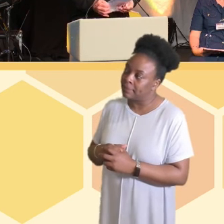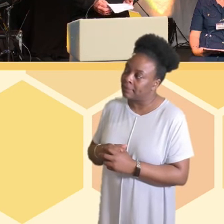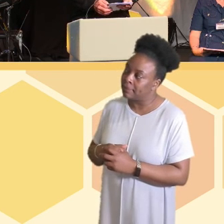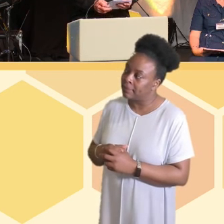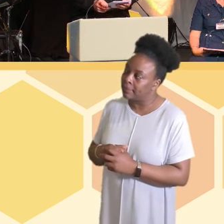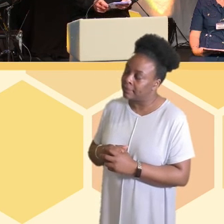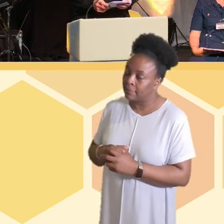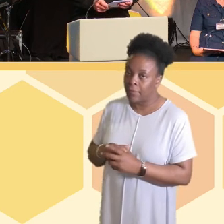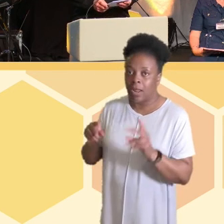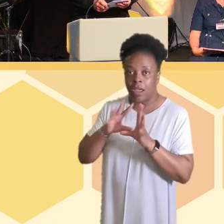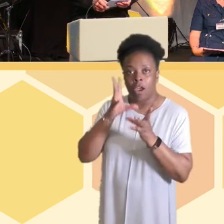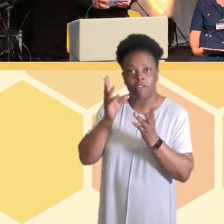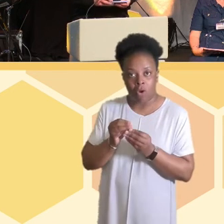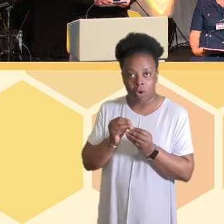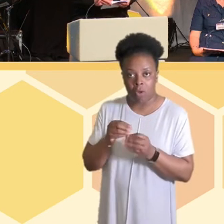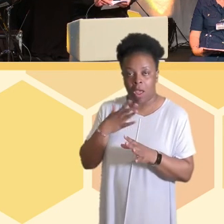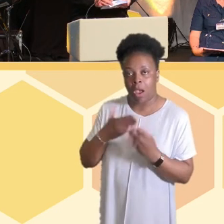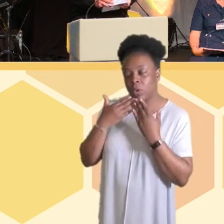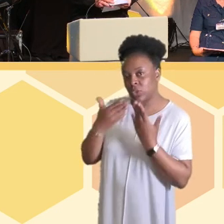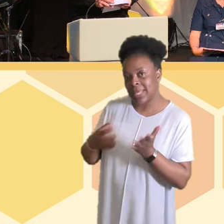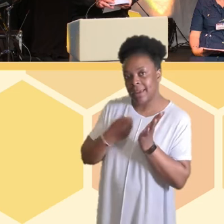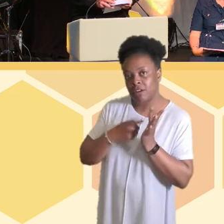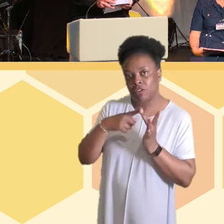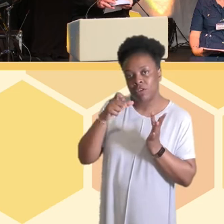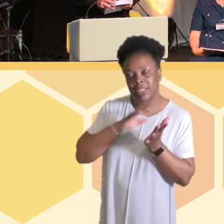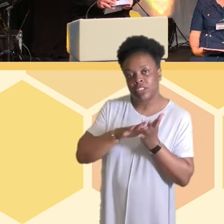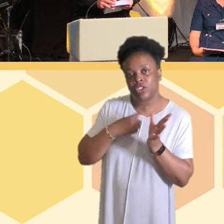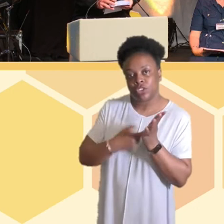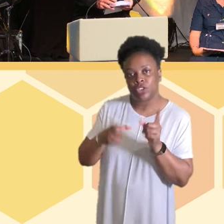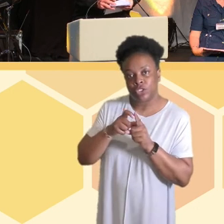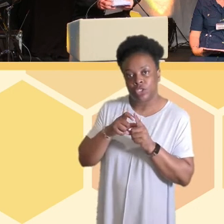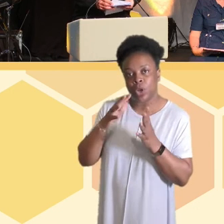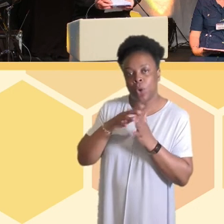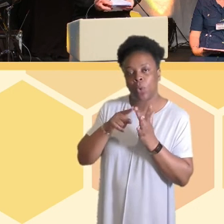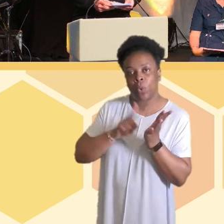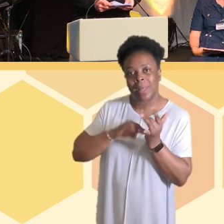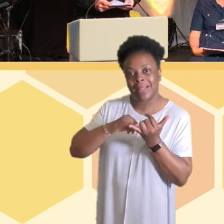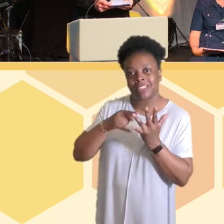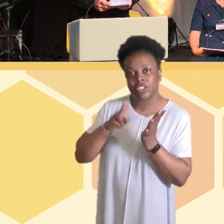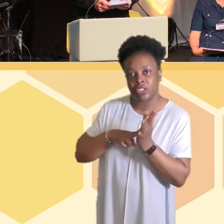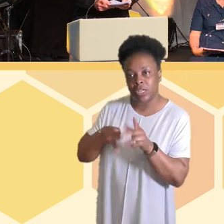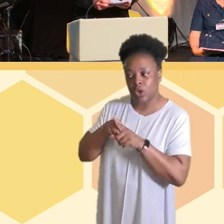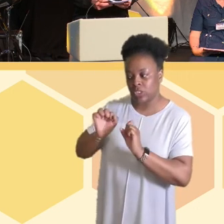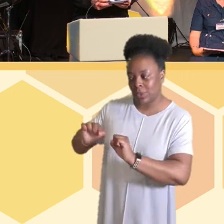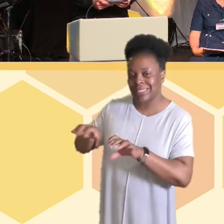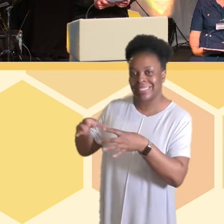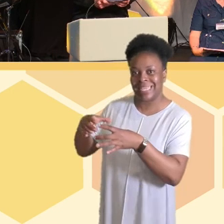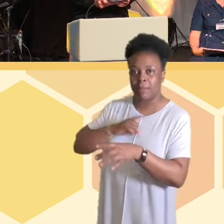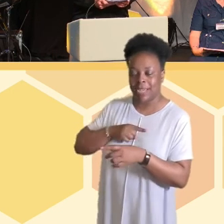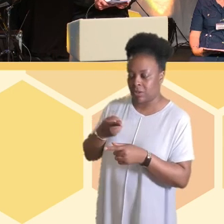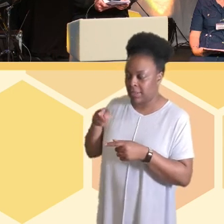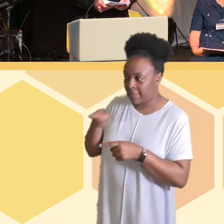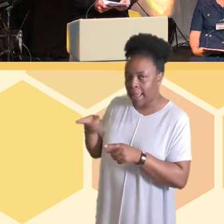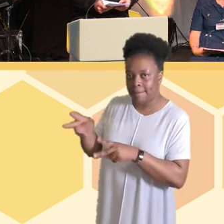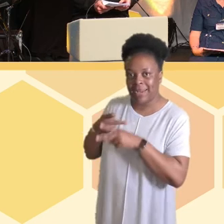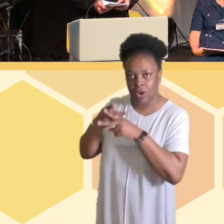In all of this, I want to give thanks to Richard Wilson and his team who manage all of these financial areas, and also to the treasurers